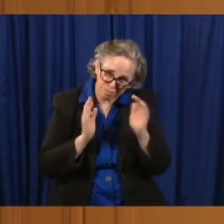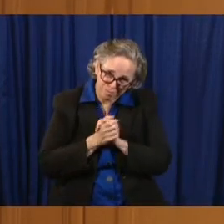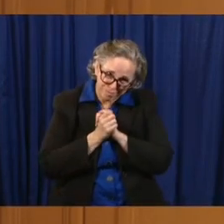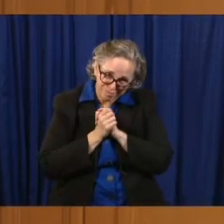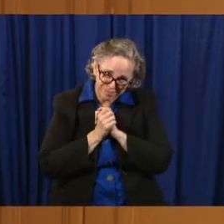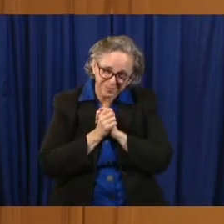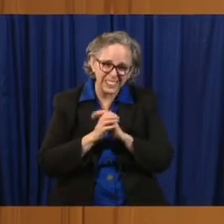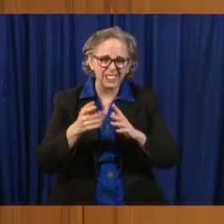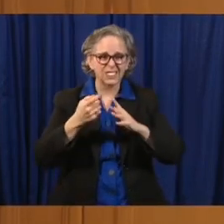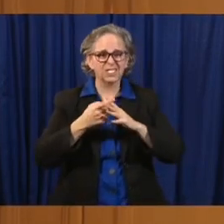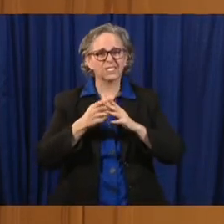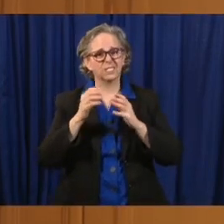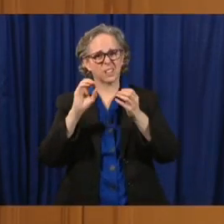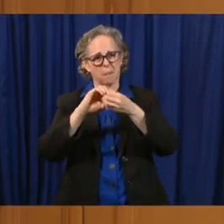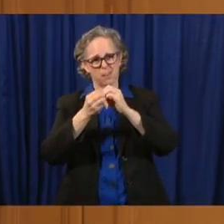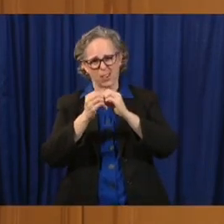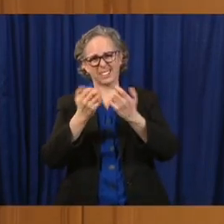data for today.